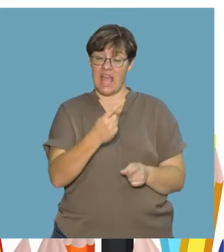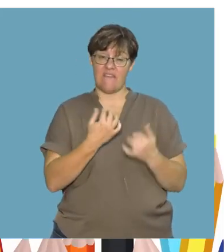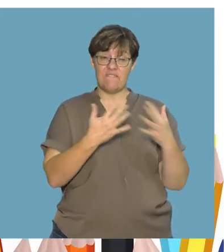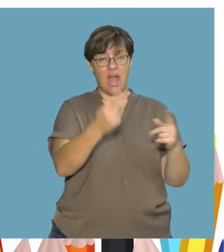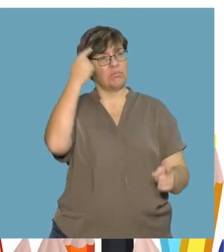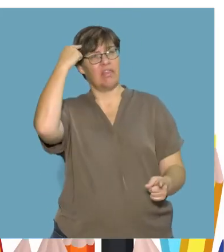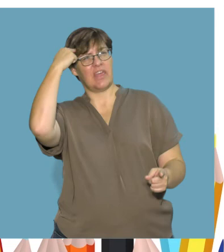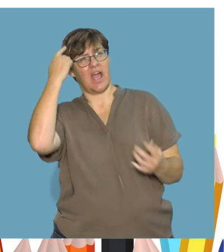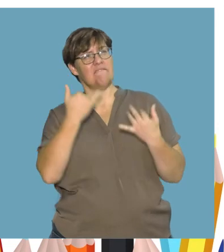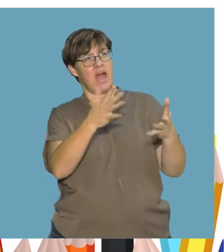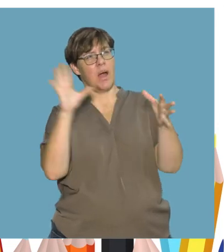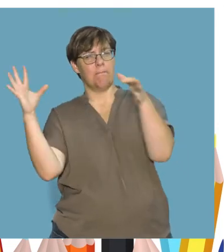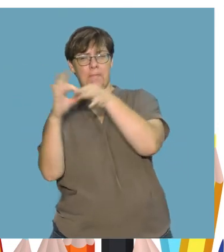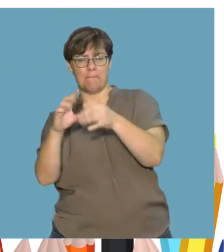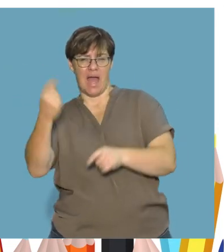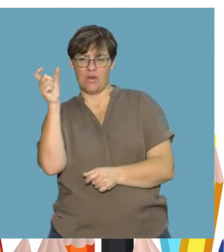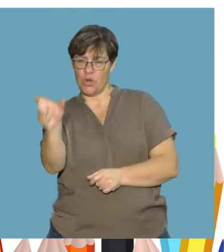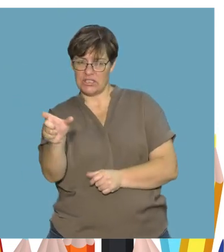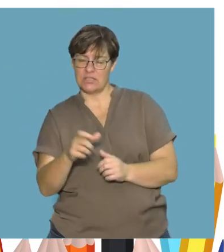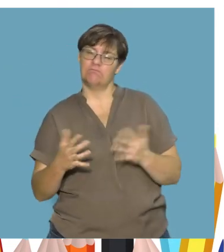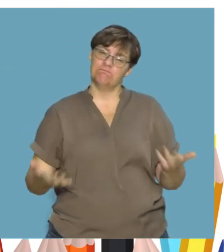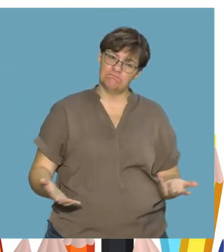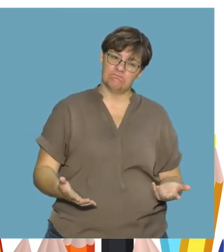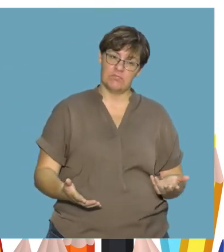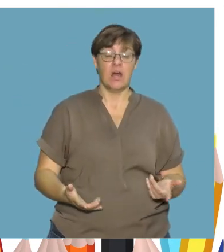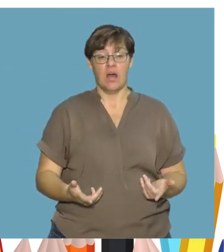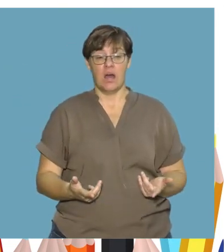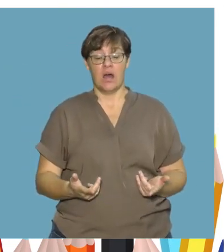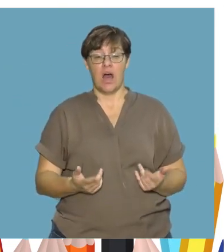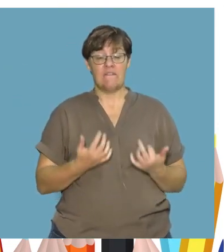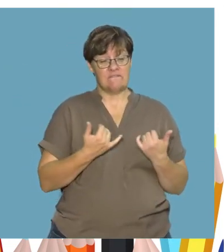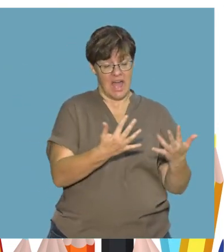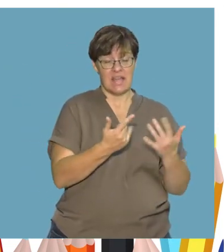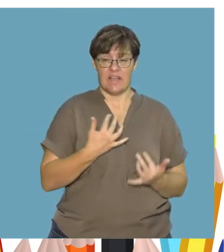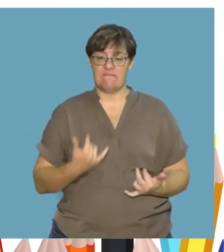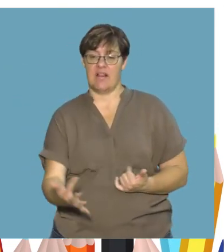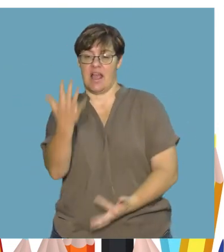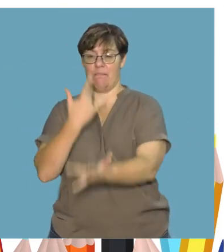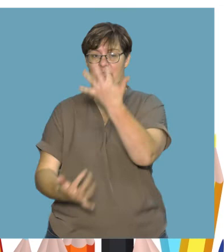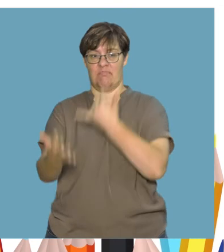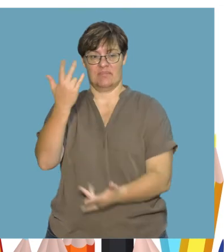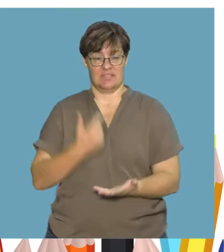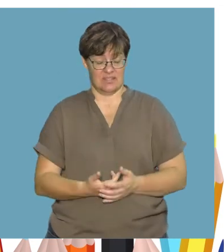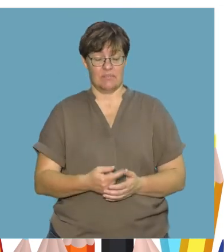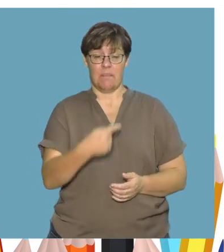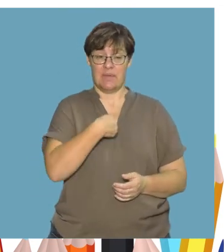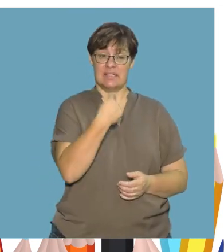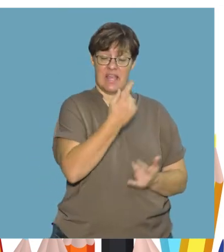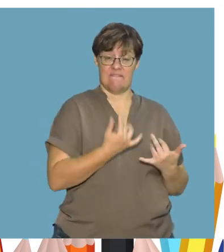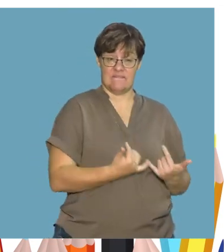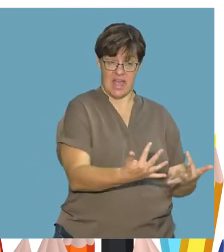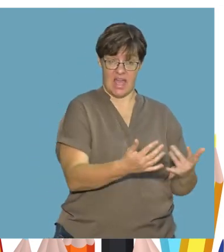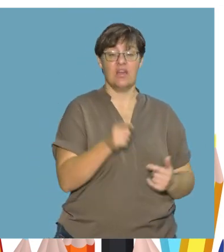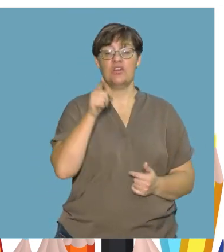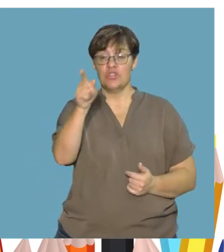word fire? How about flames? Let's try that. I will say fire and you respond